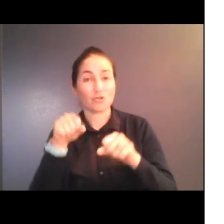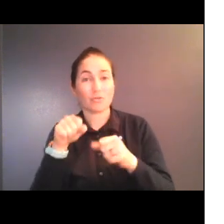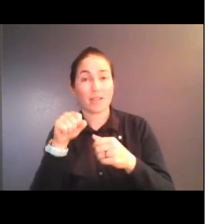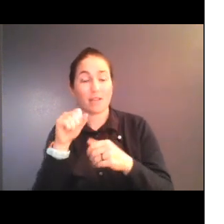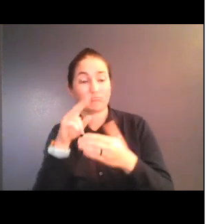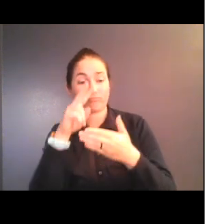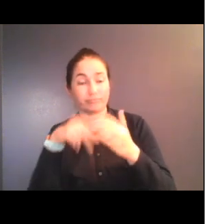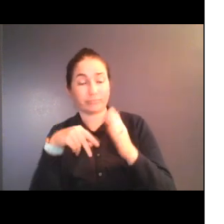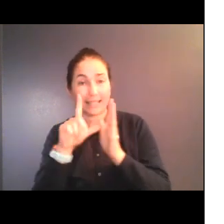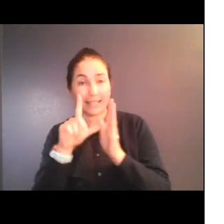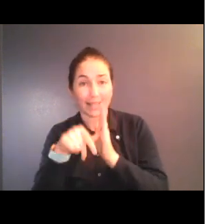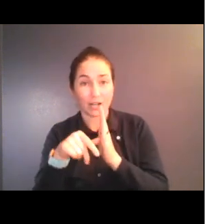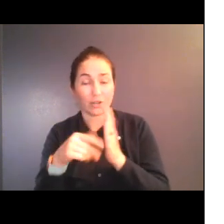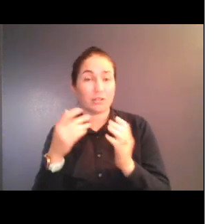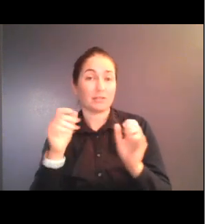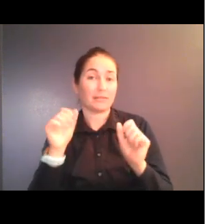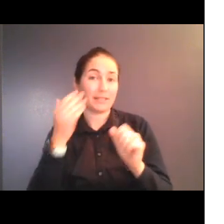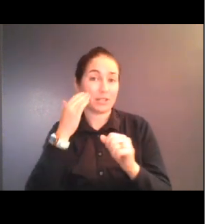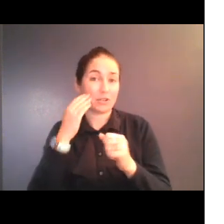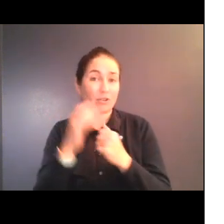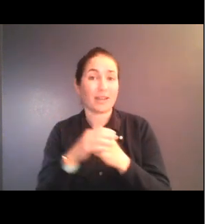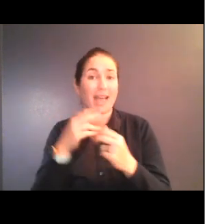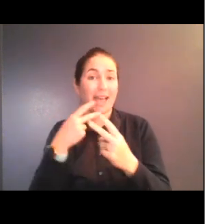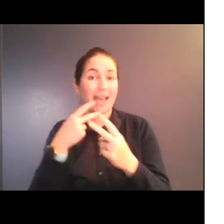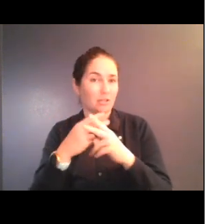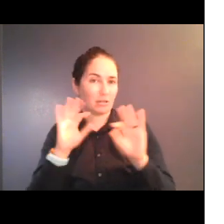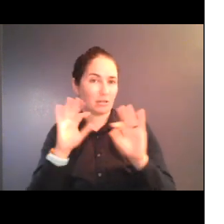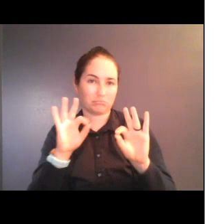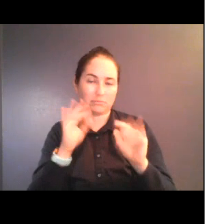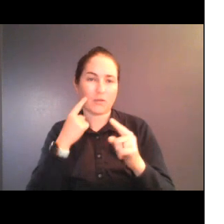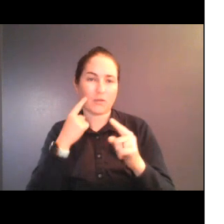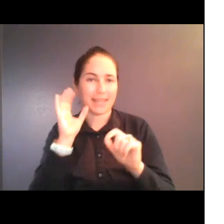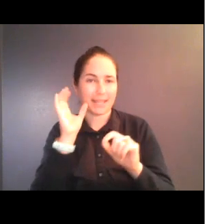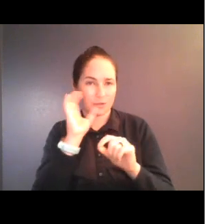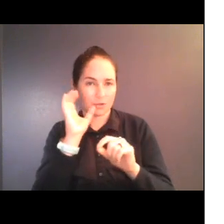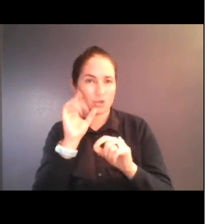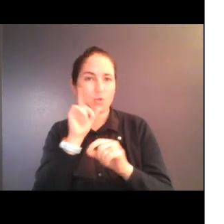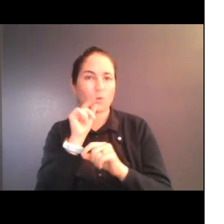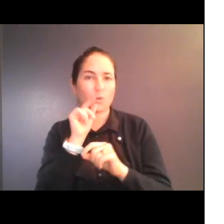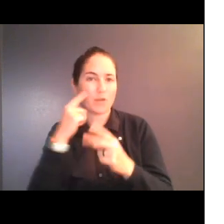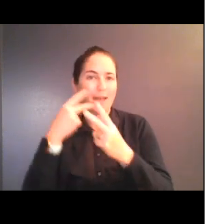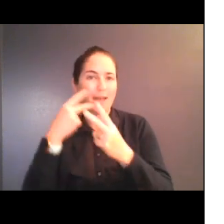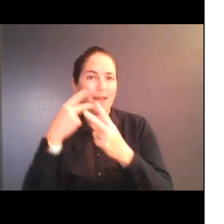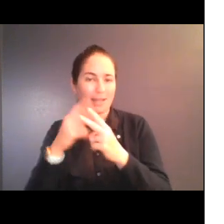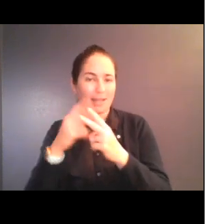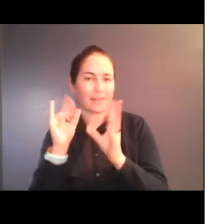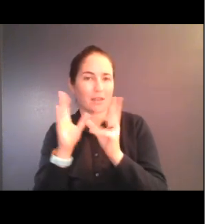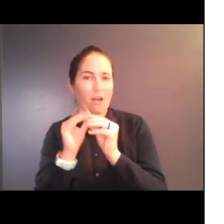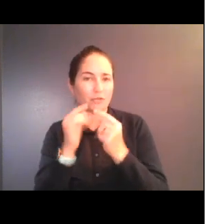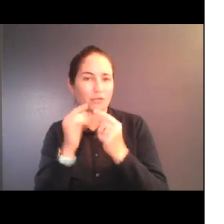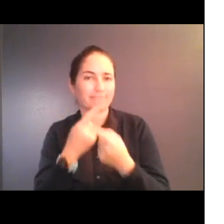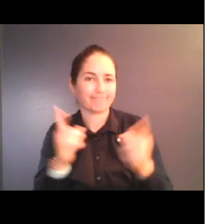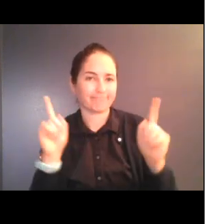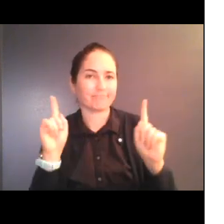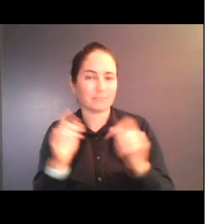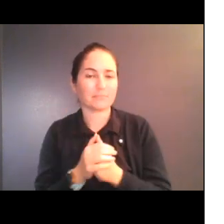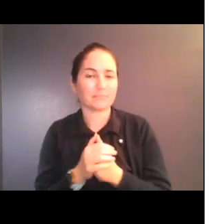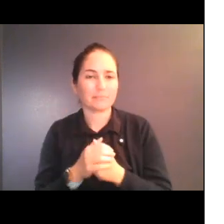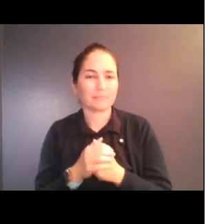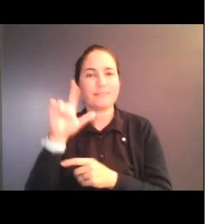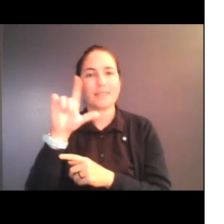later. Hashtags are really good for this, right? So you can search Twitter for the hashtag that the conference has given out. So